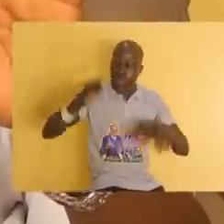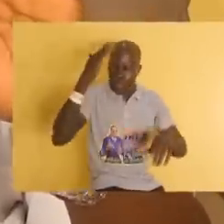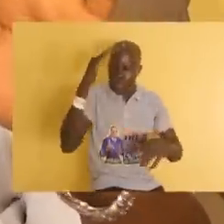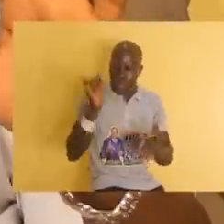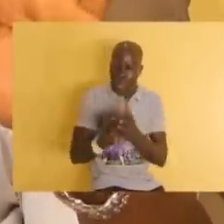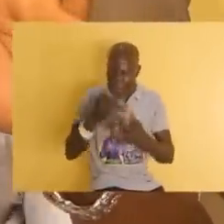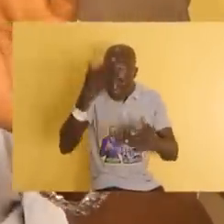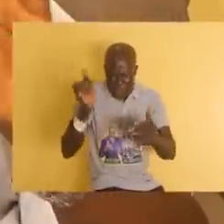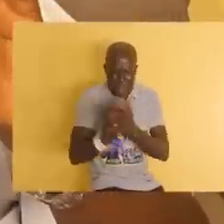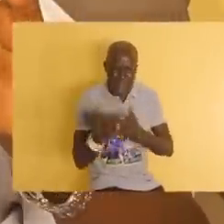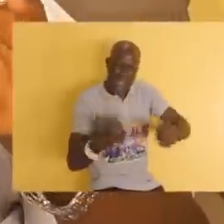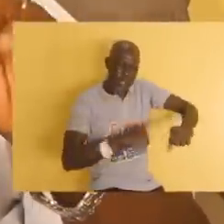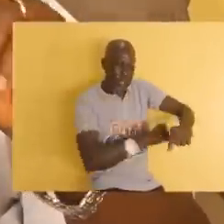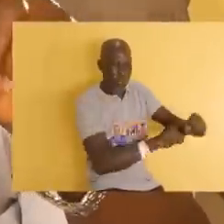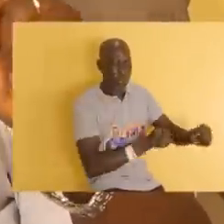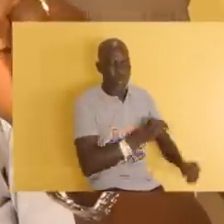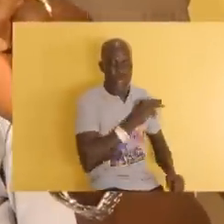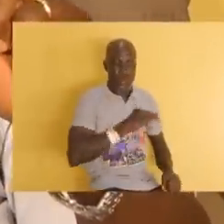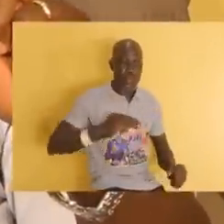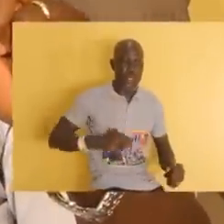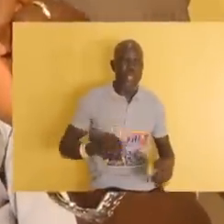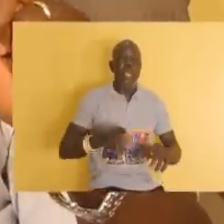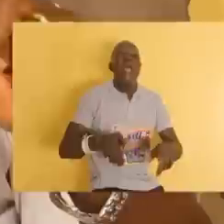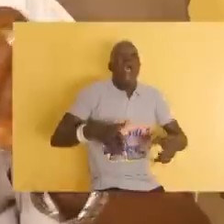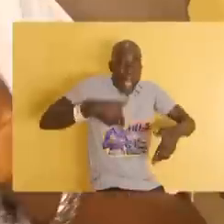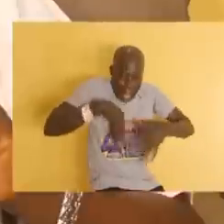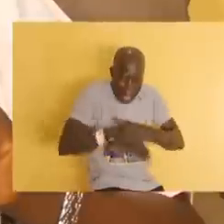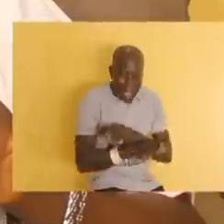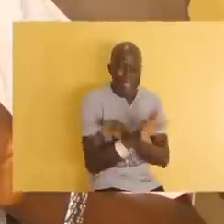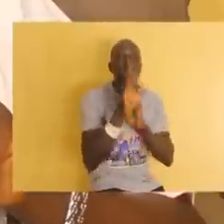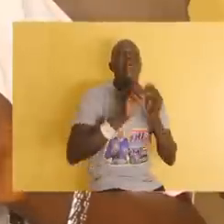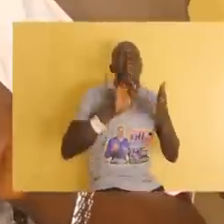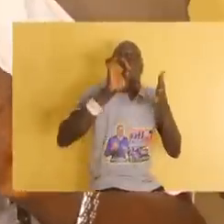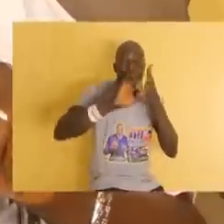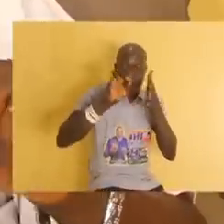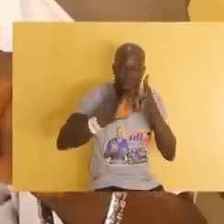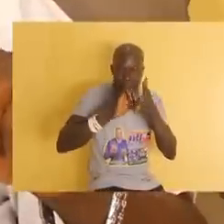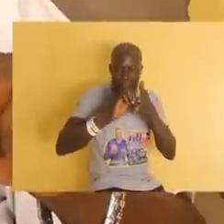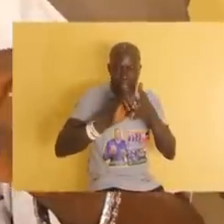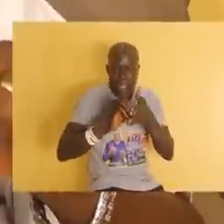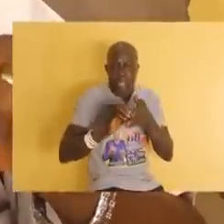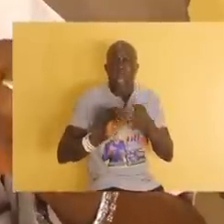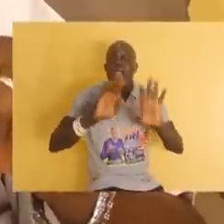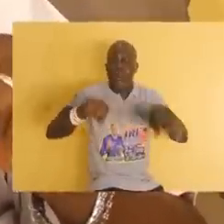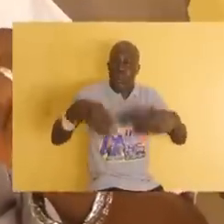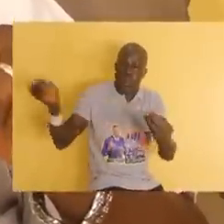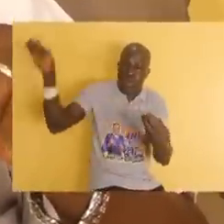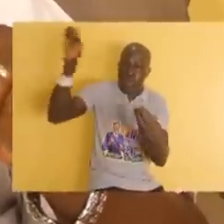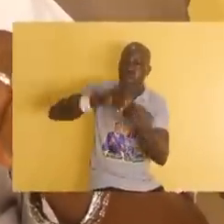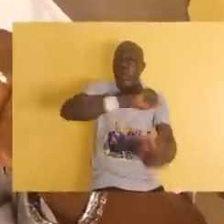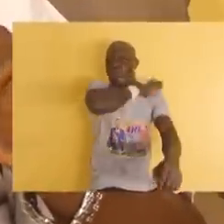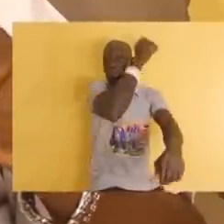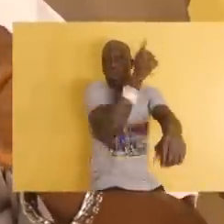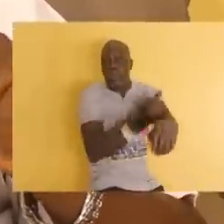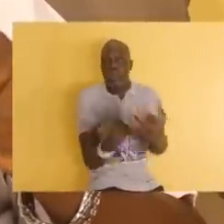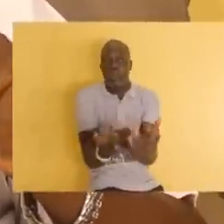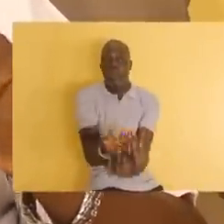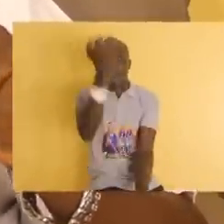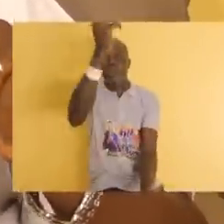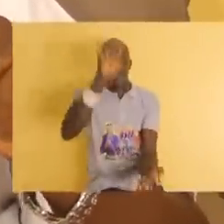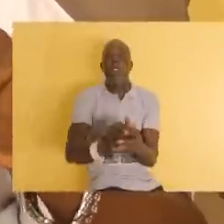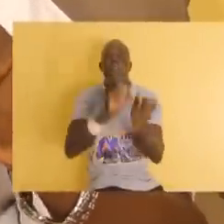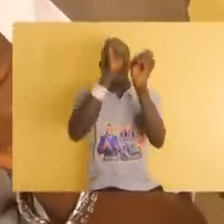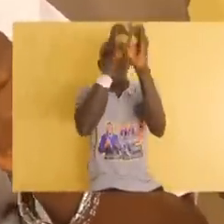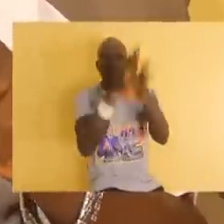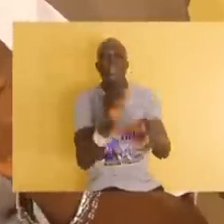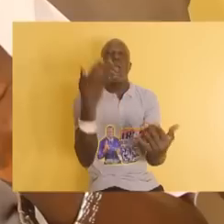But to people want support. But because they support. Eba mi wa iru account won lo. Go to their account. E lo fi ase oro. Put your choice of riches. Ti ibukun. And bless